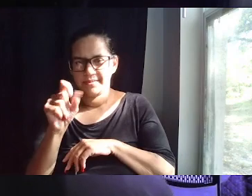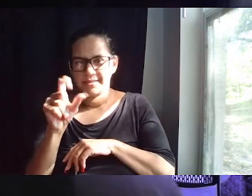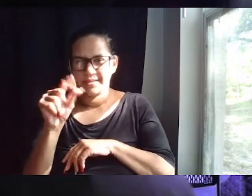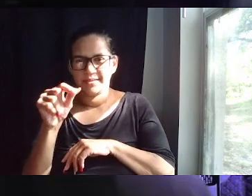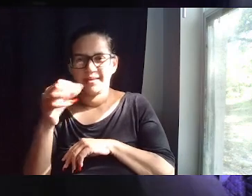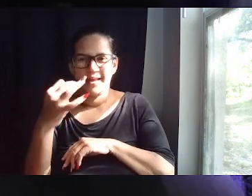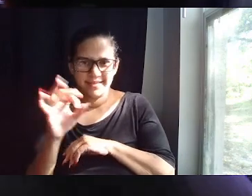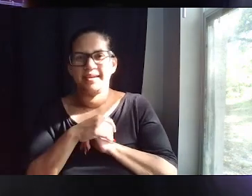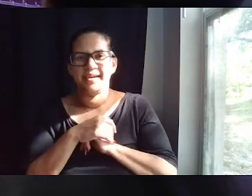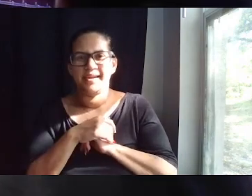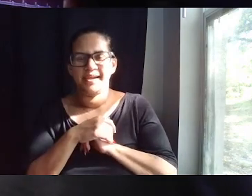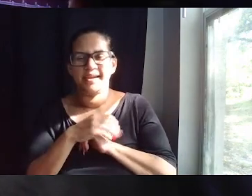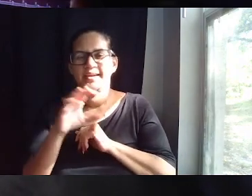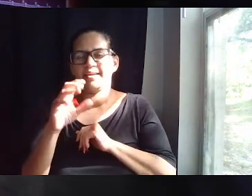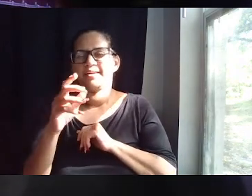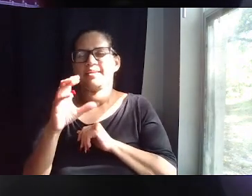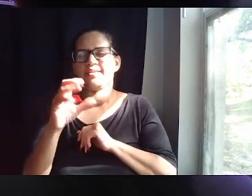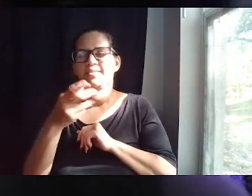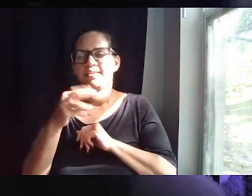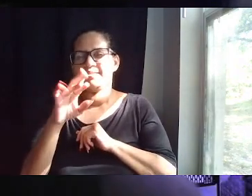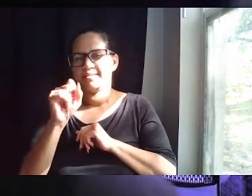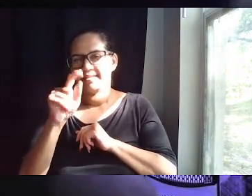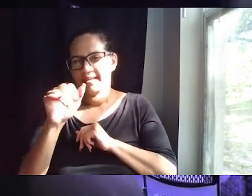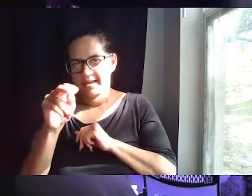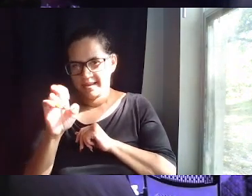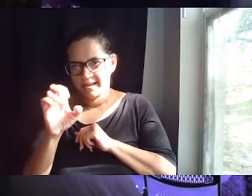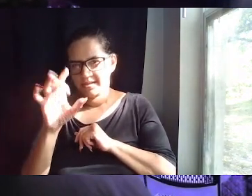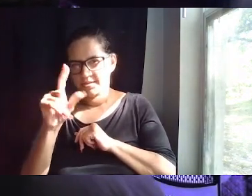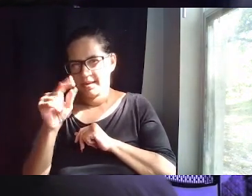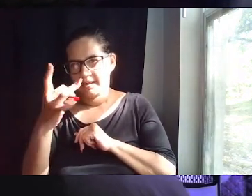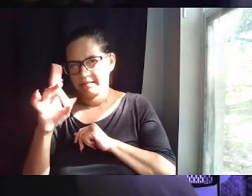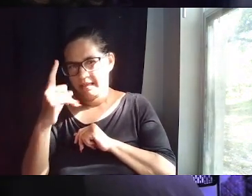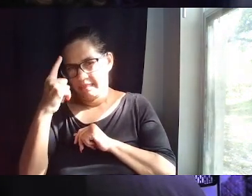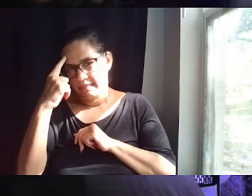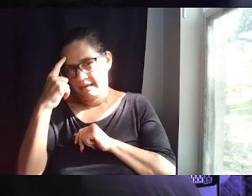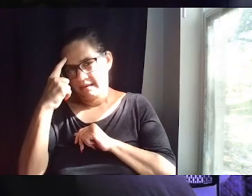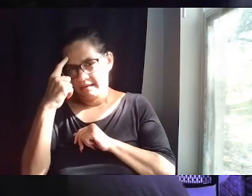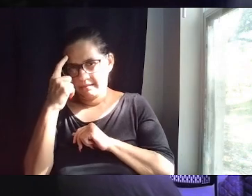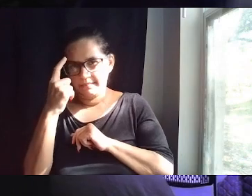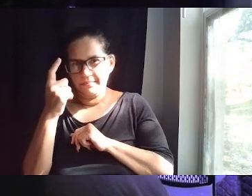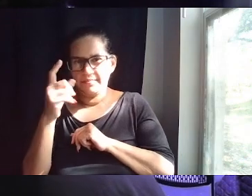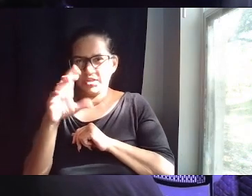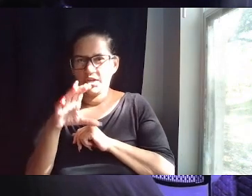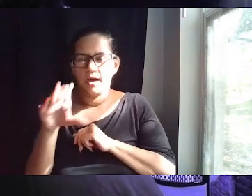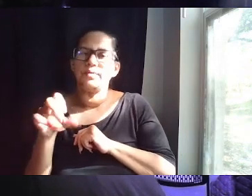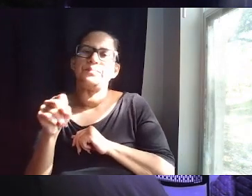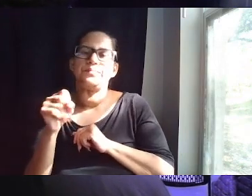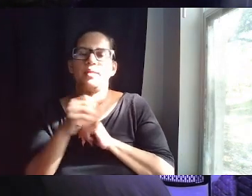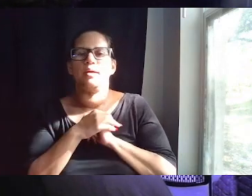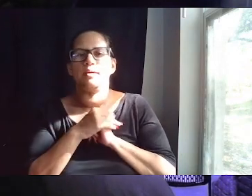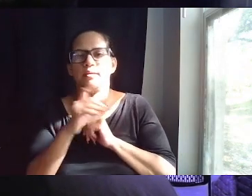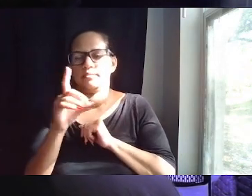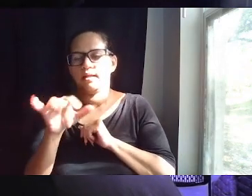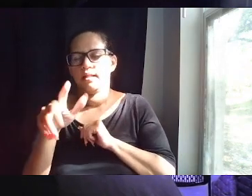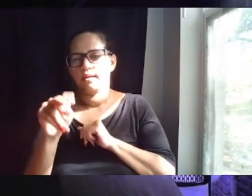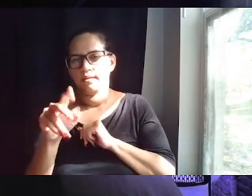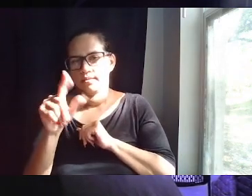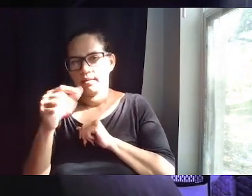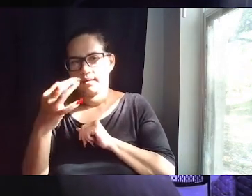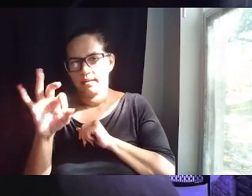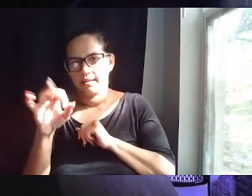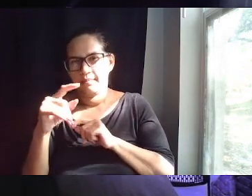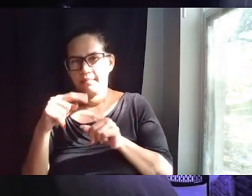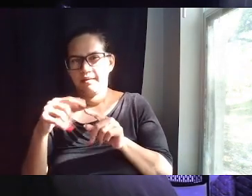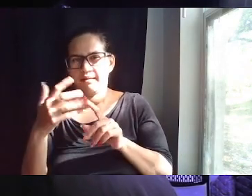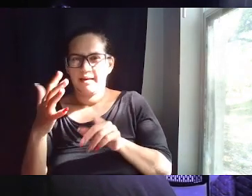Christine, 2018, I think. Carnival in Chicago. Yeah. Cool. Dylan, 2019, but kind of crashed 2018. It's fine.